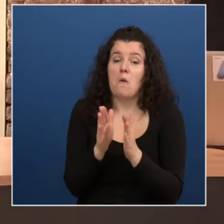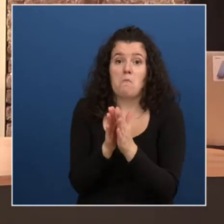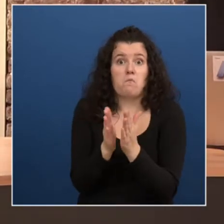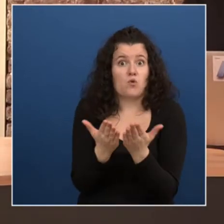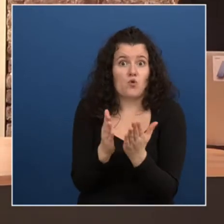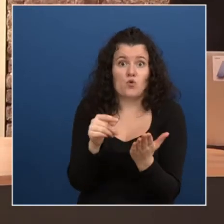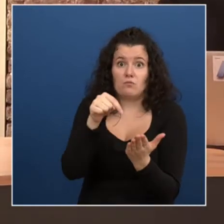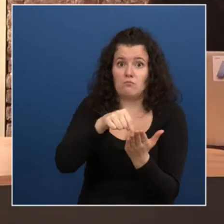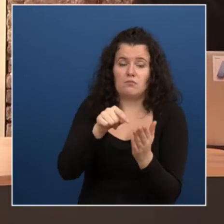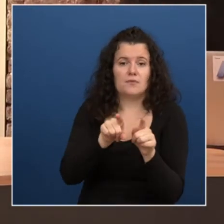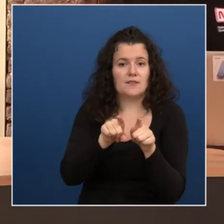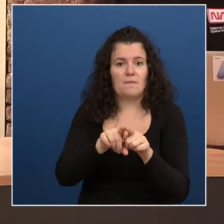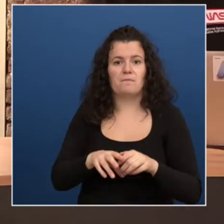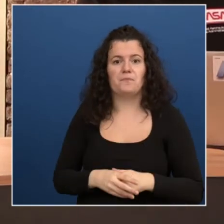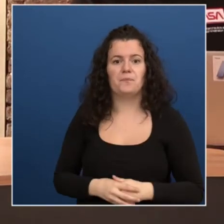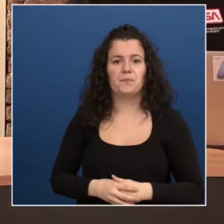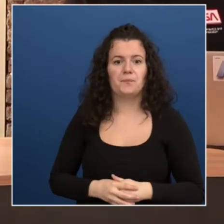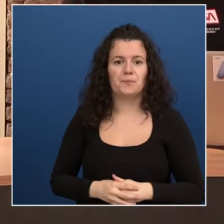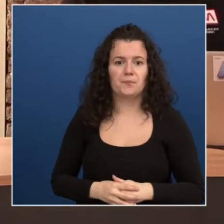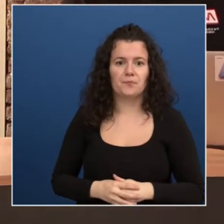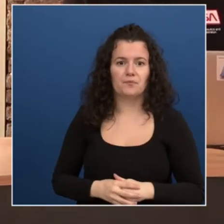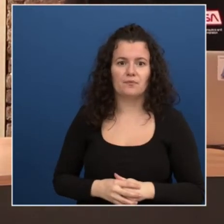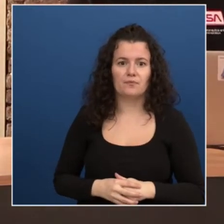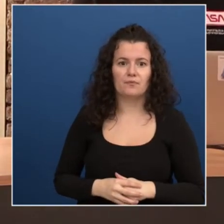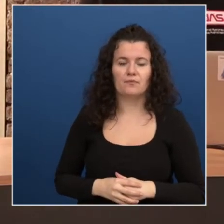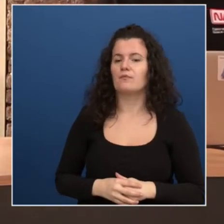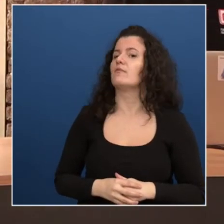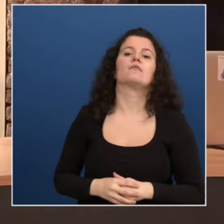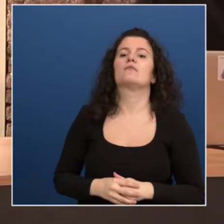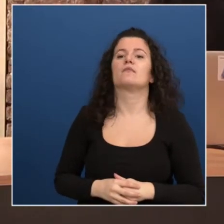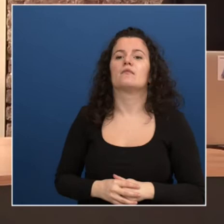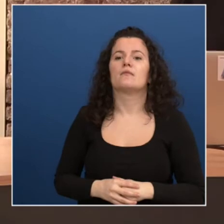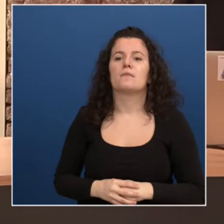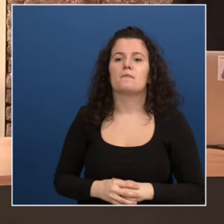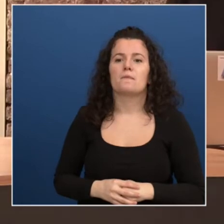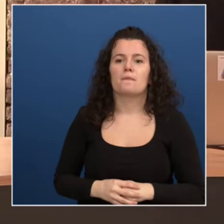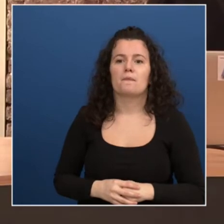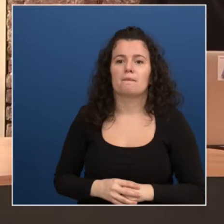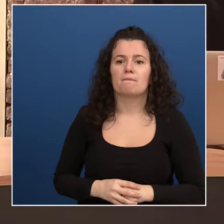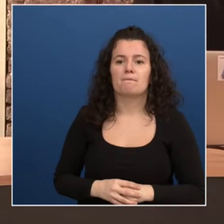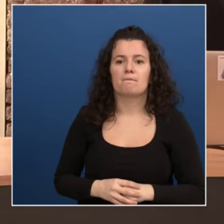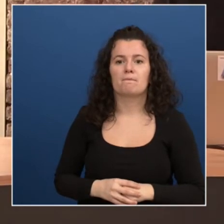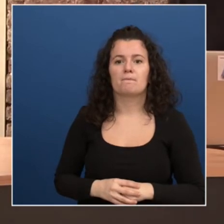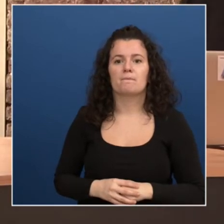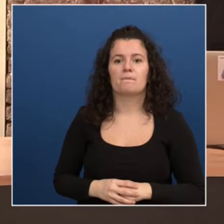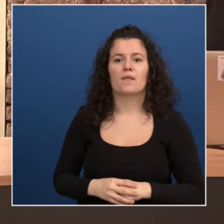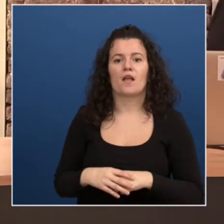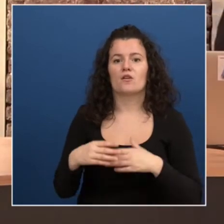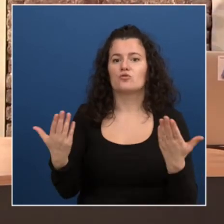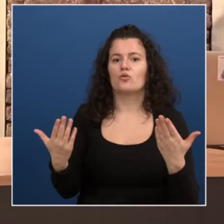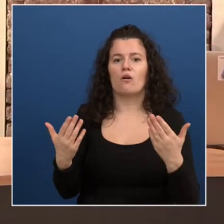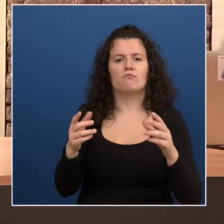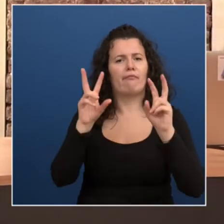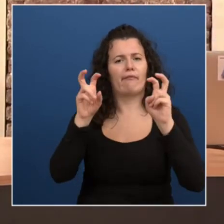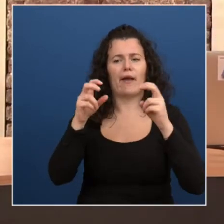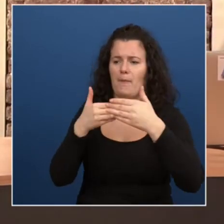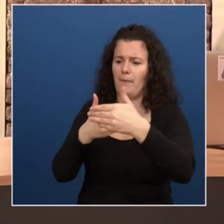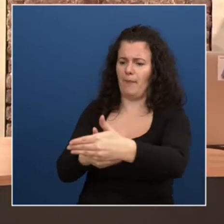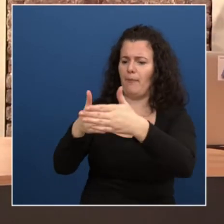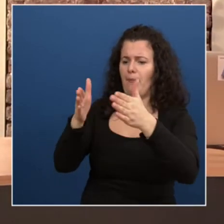because in which boxes or labels should we put those sentences? A coder with a spiritual